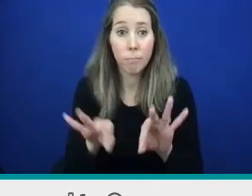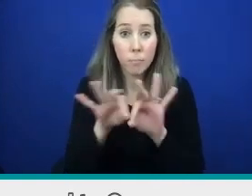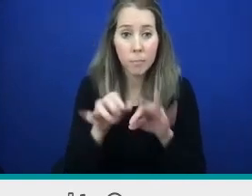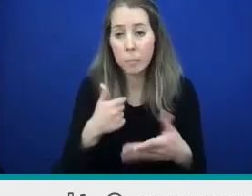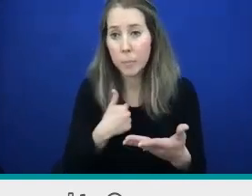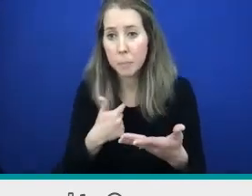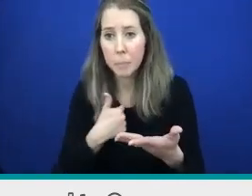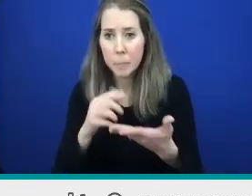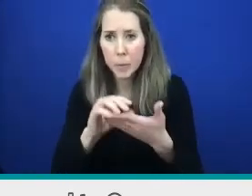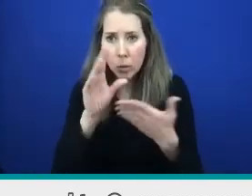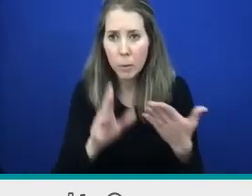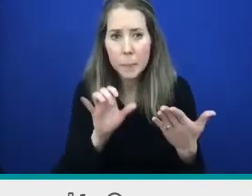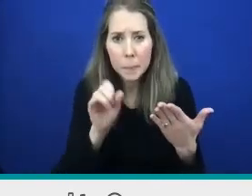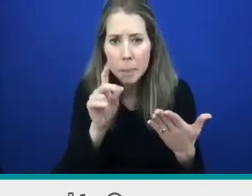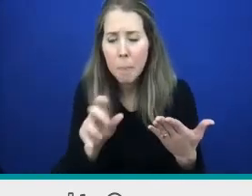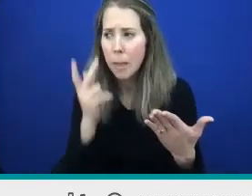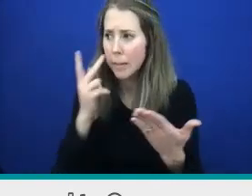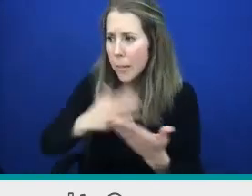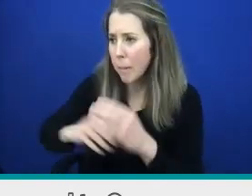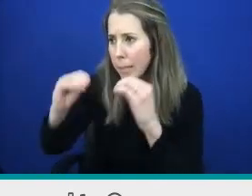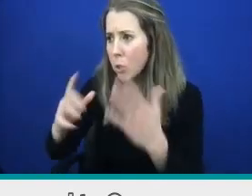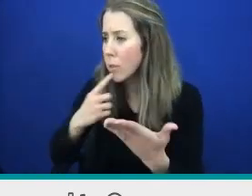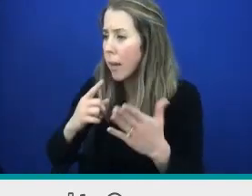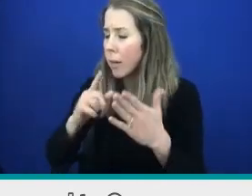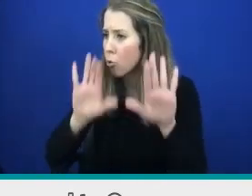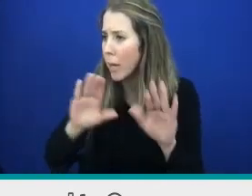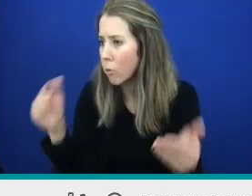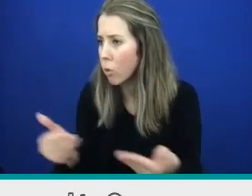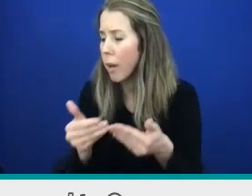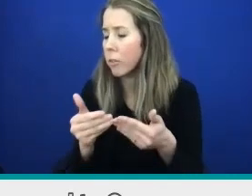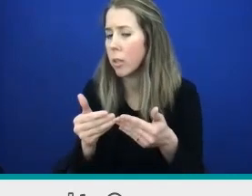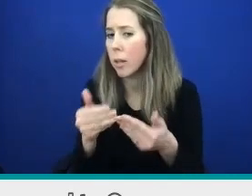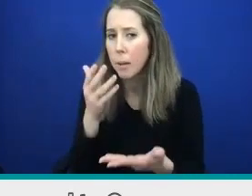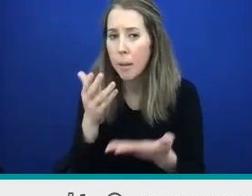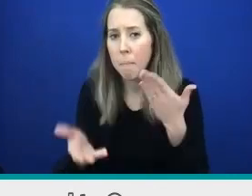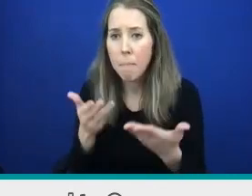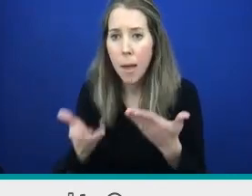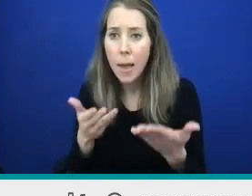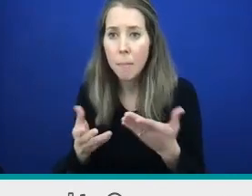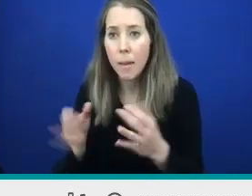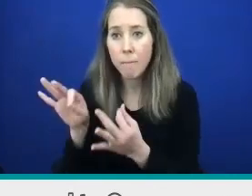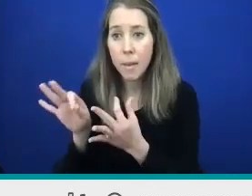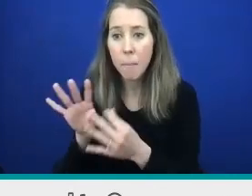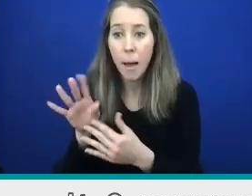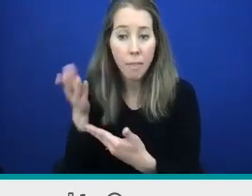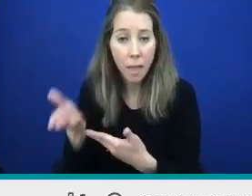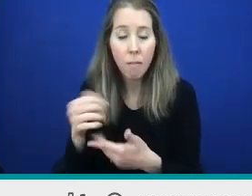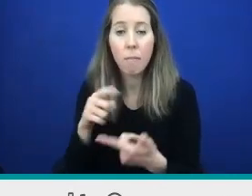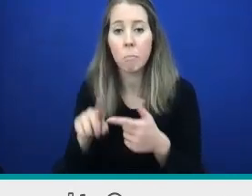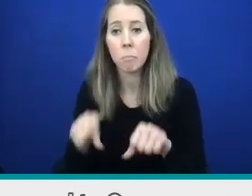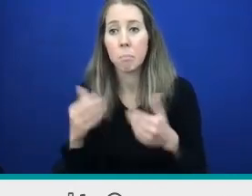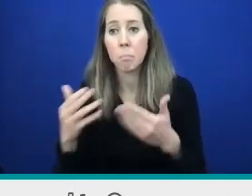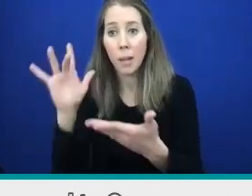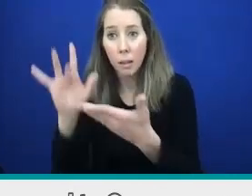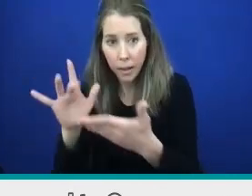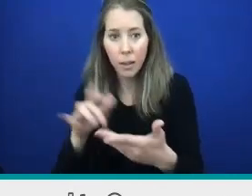right, I can see that my instructor said that I had a great introduction, maybe gave me some feedback there, then I can click on that and I